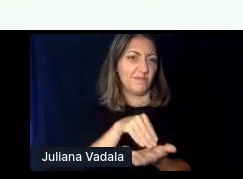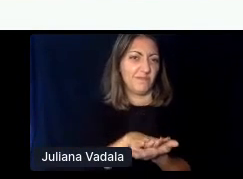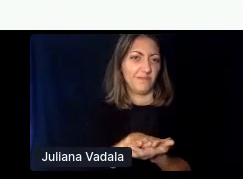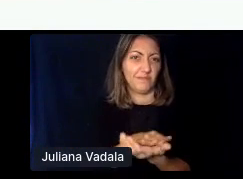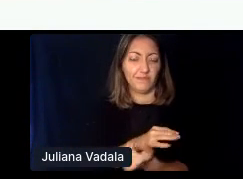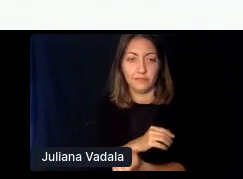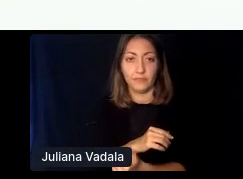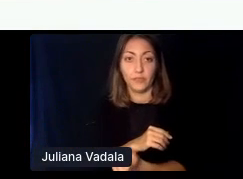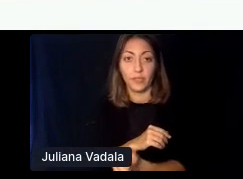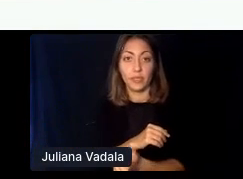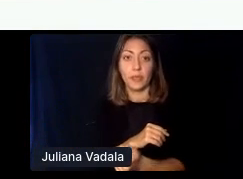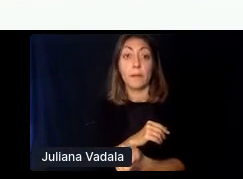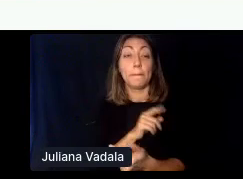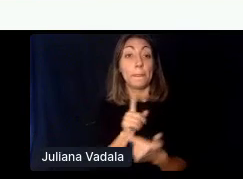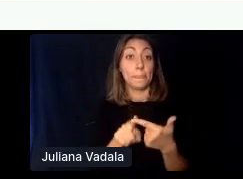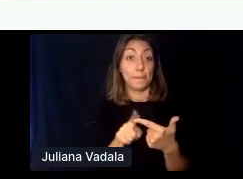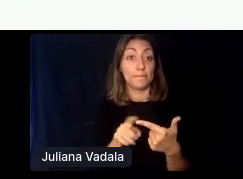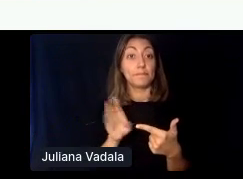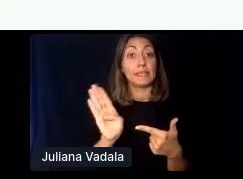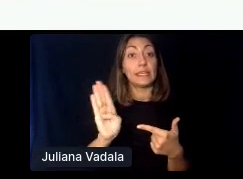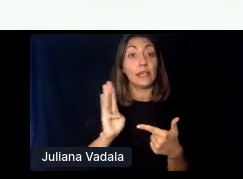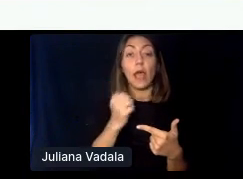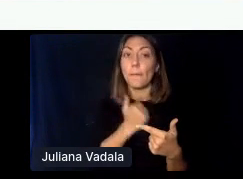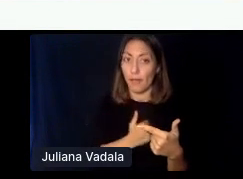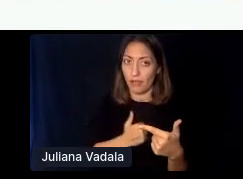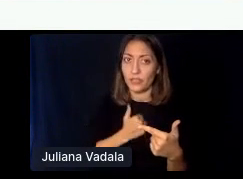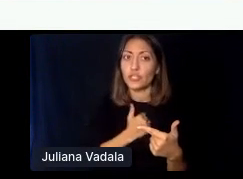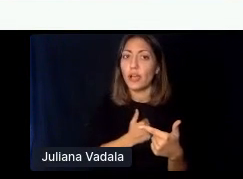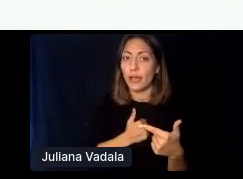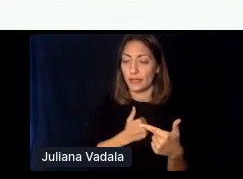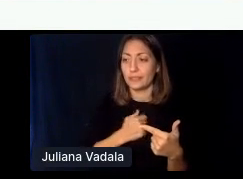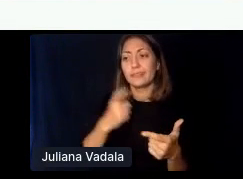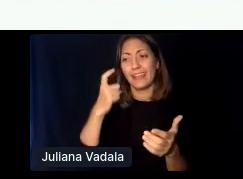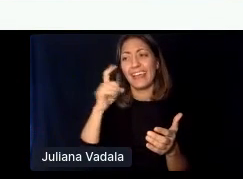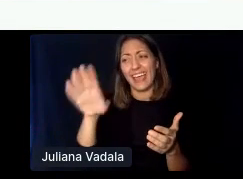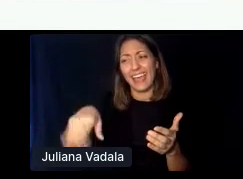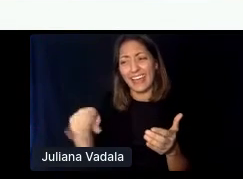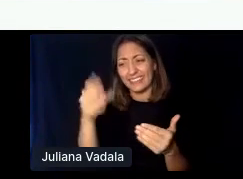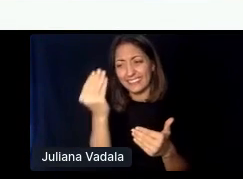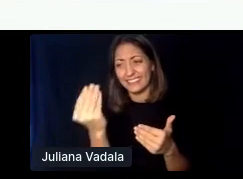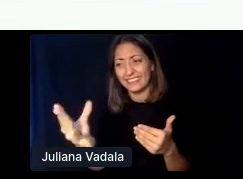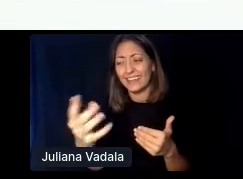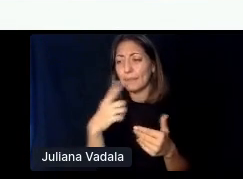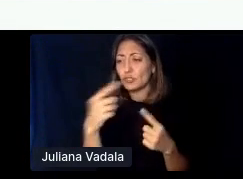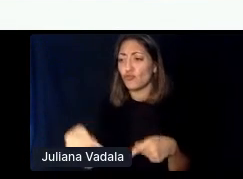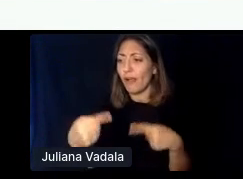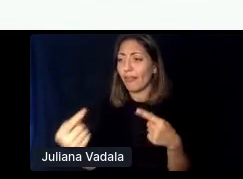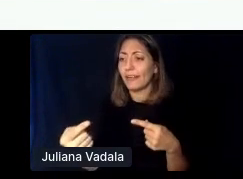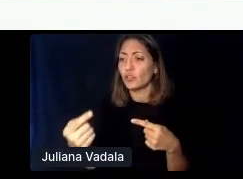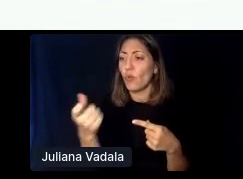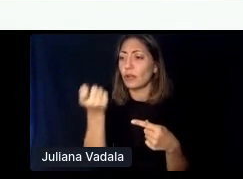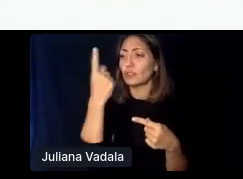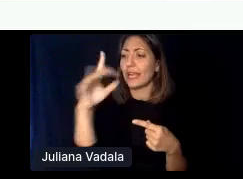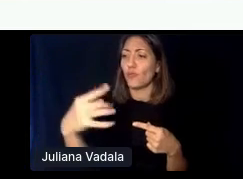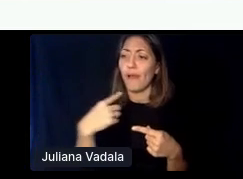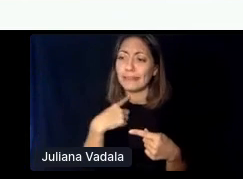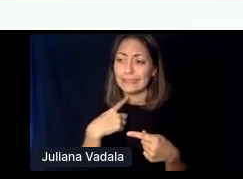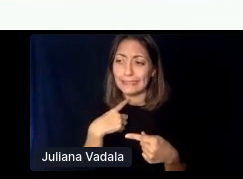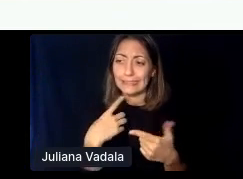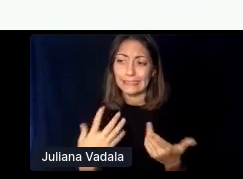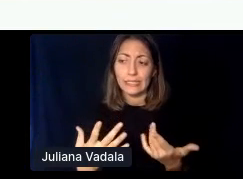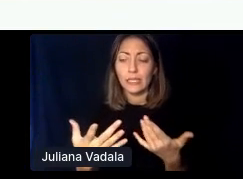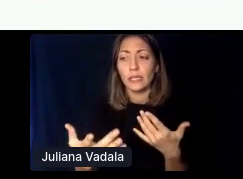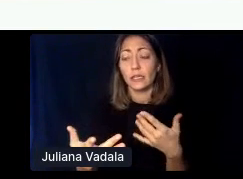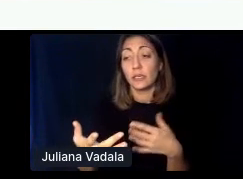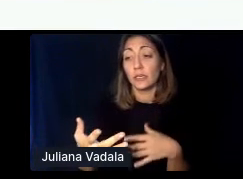B, you apologize and acknowledge you're having trouble understanding them. You ask a few simple questions to make